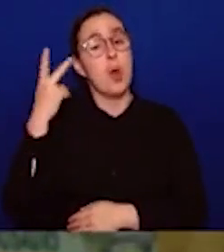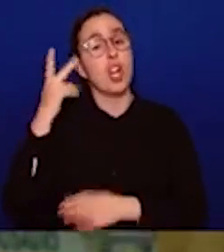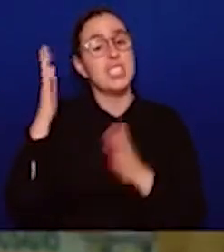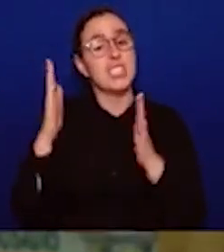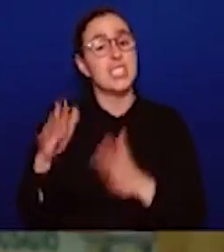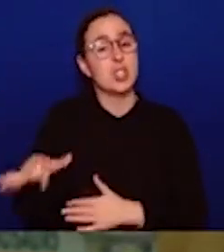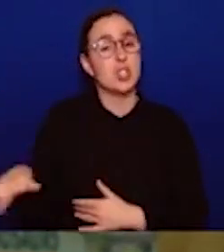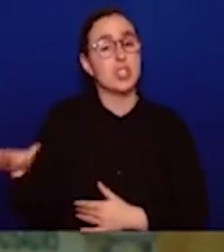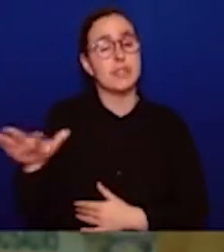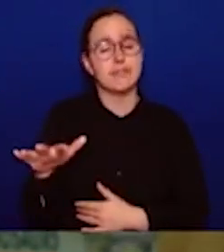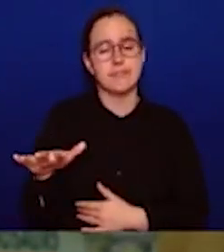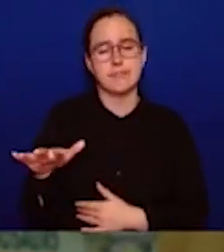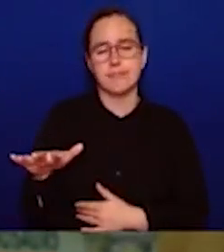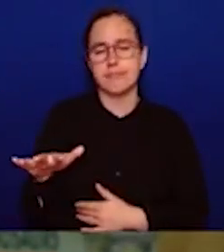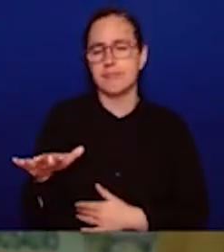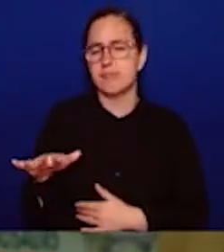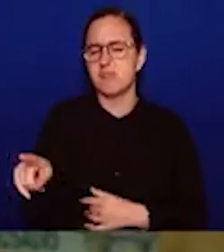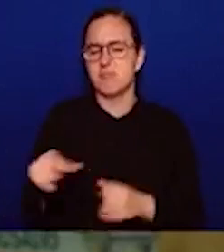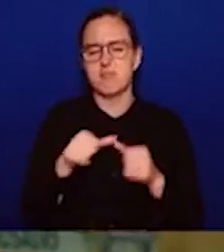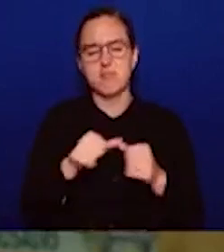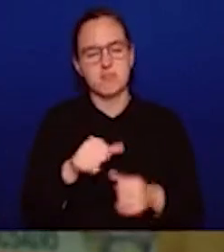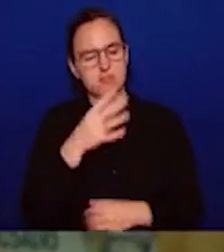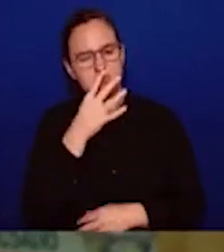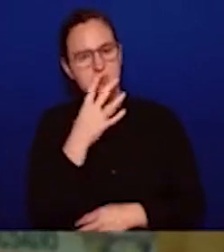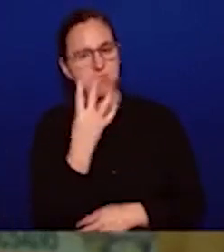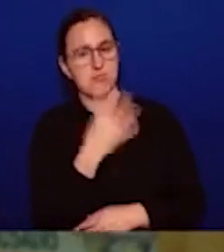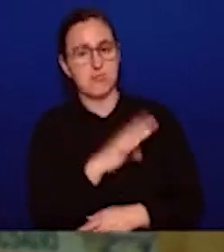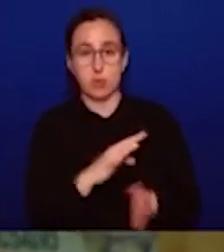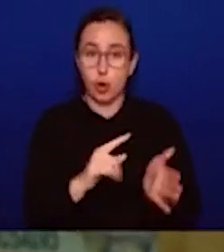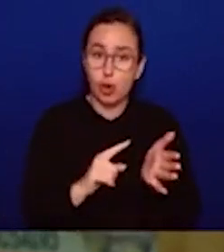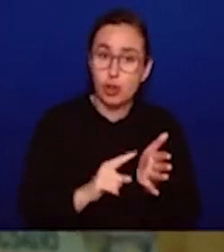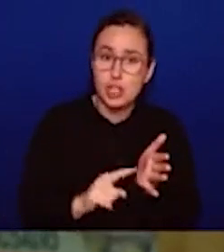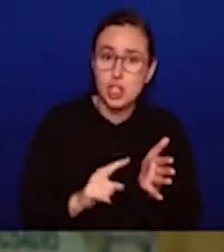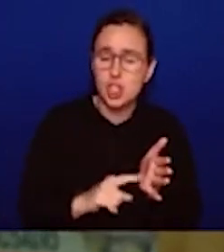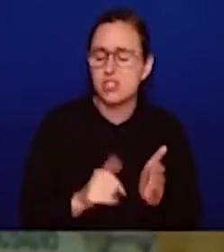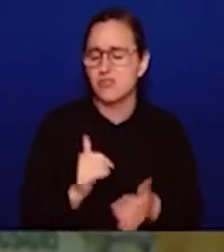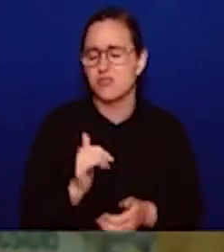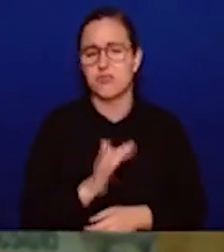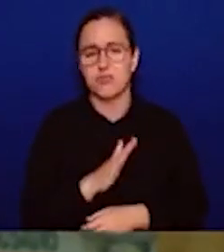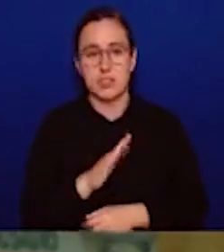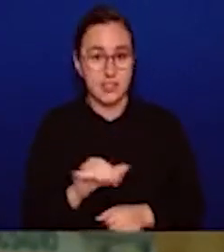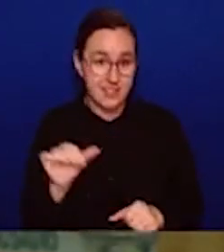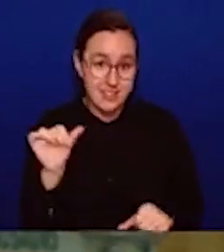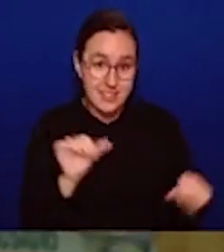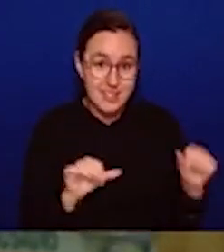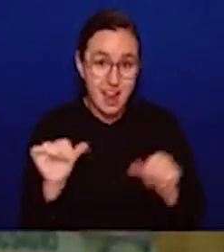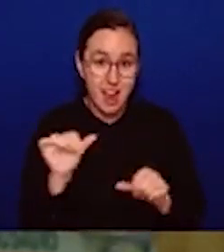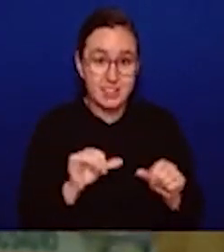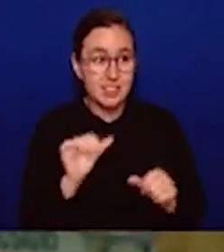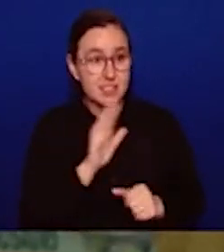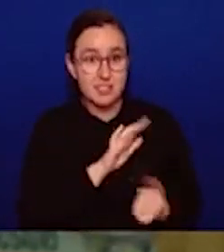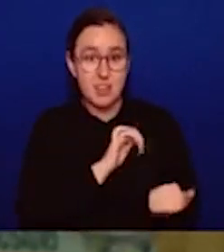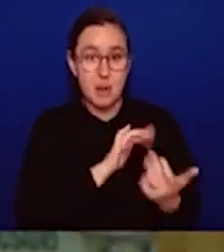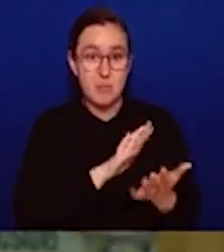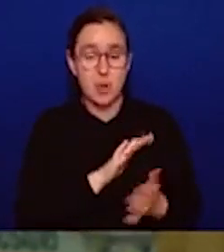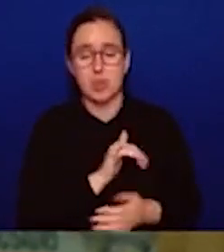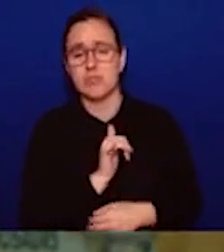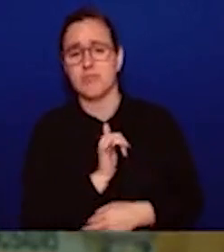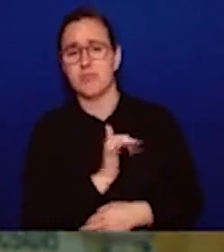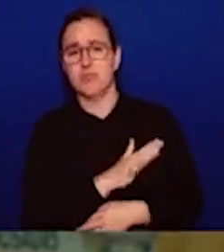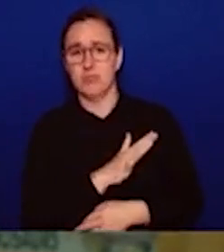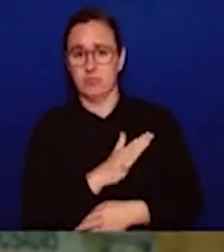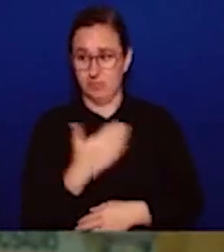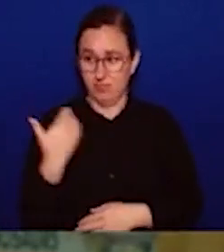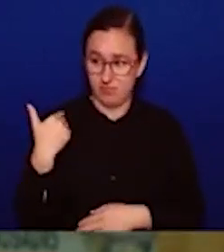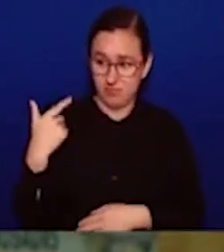their approach on these, as unfortunately the Leader of the Opposition reminded us in an incredibly ignorant video just a few weeks ago.